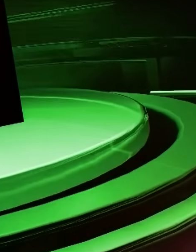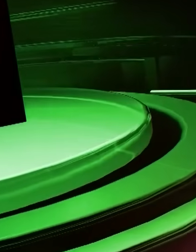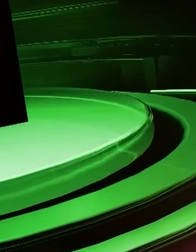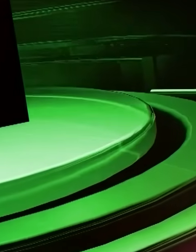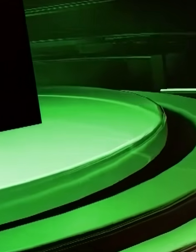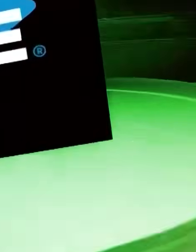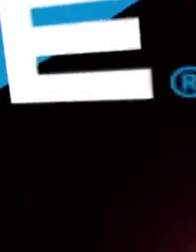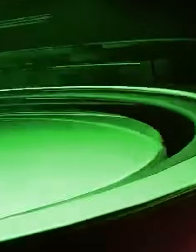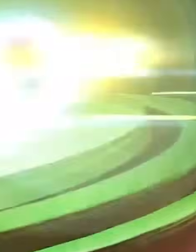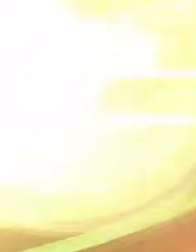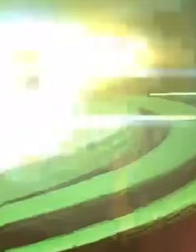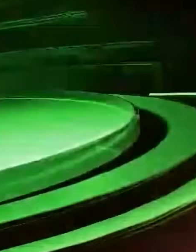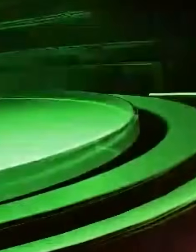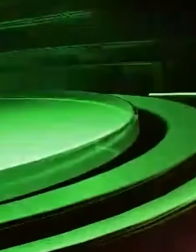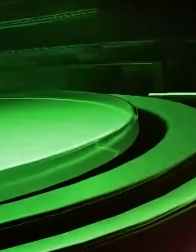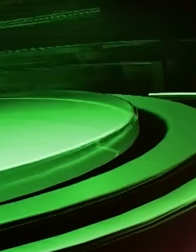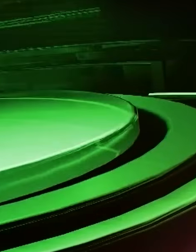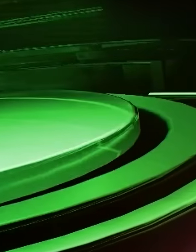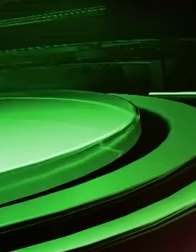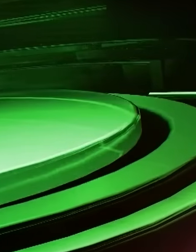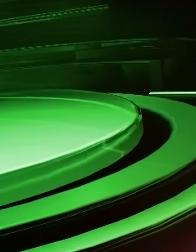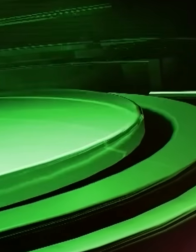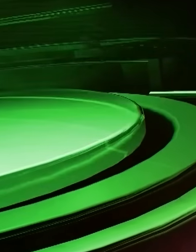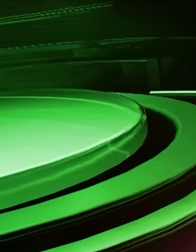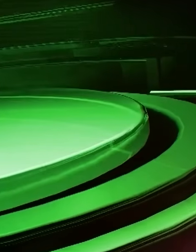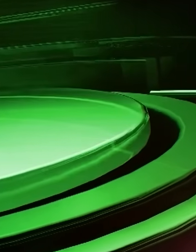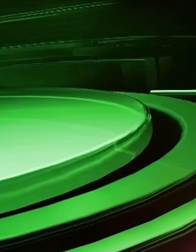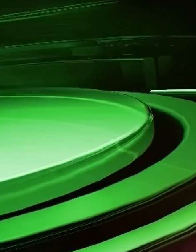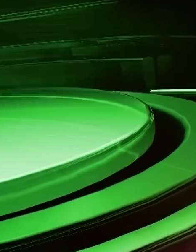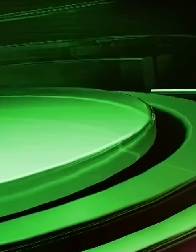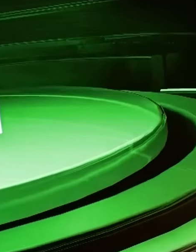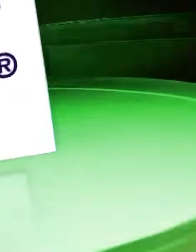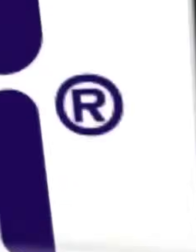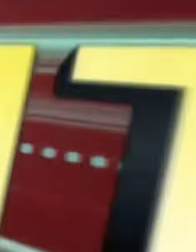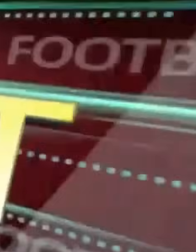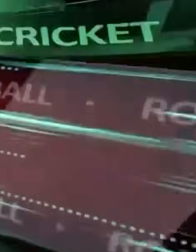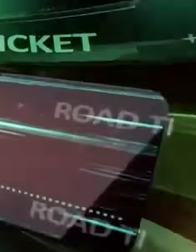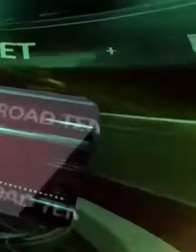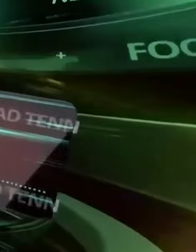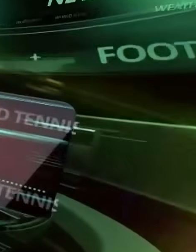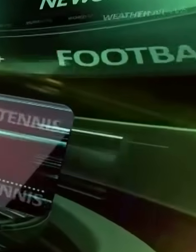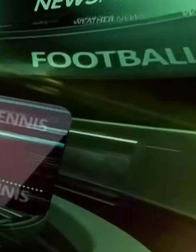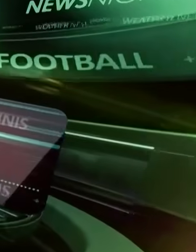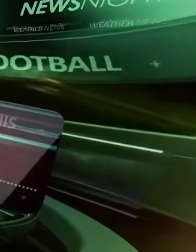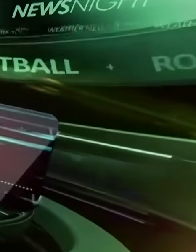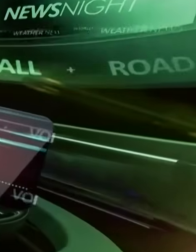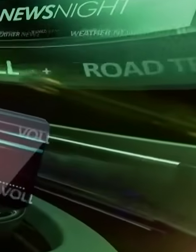Pause is power. And by Dasani. Live first, Dasani after.